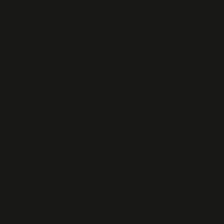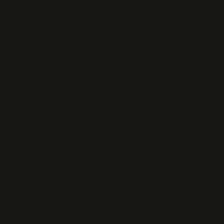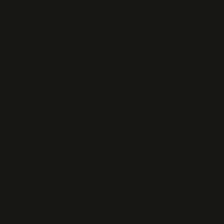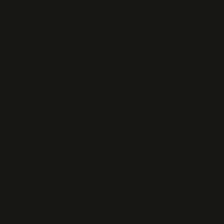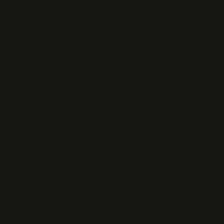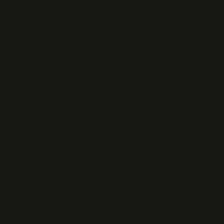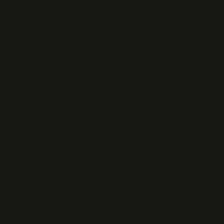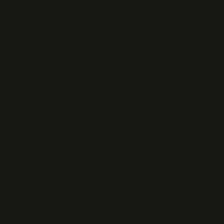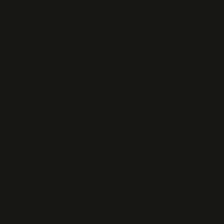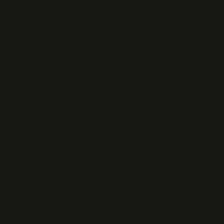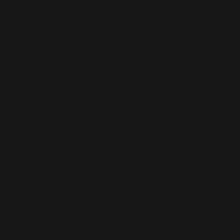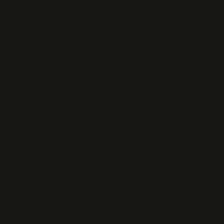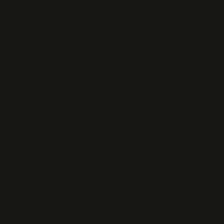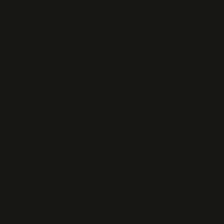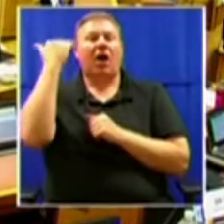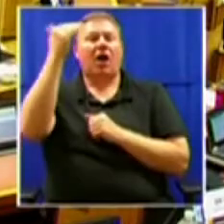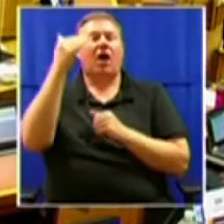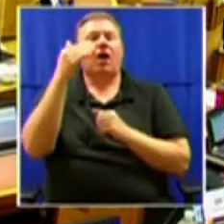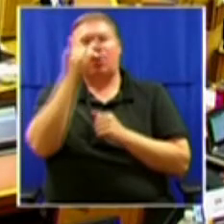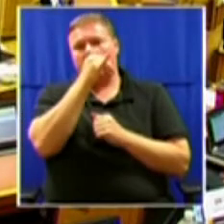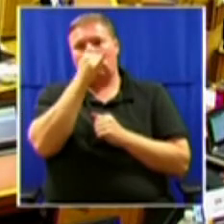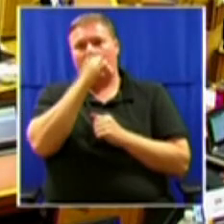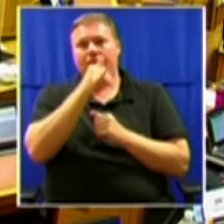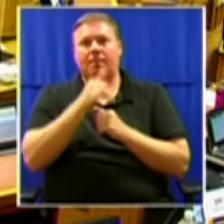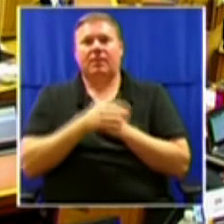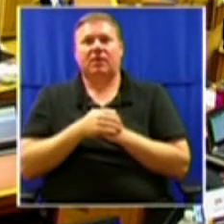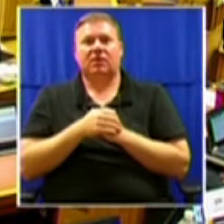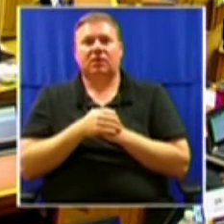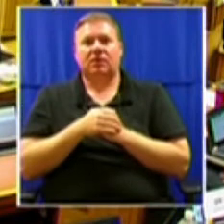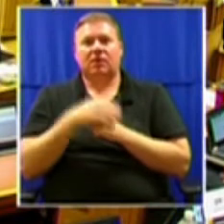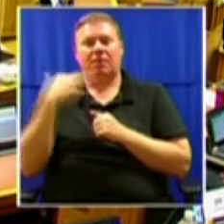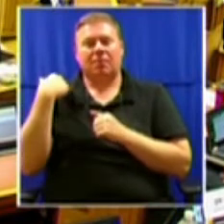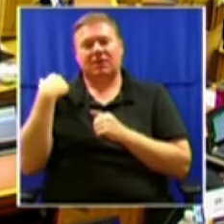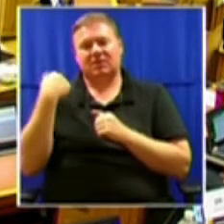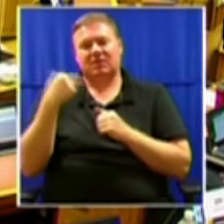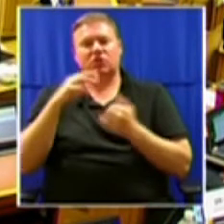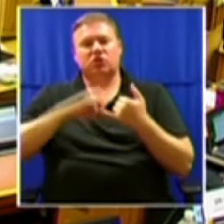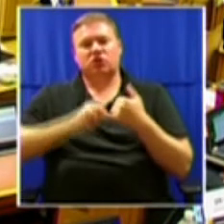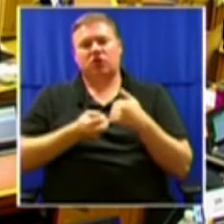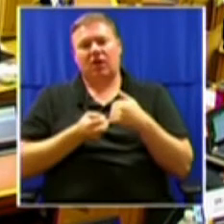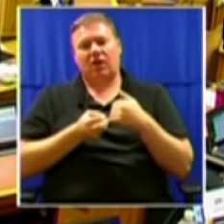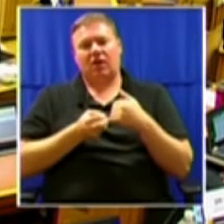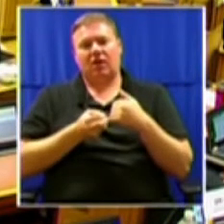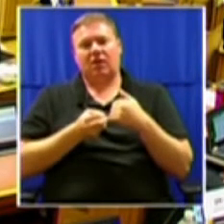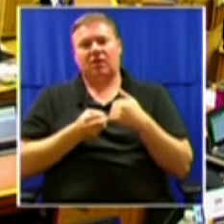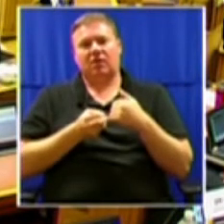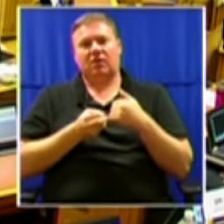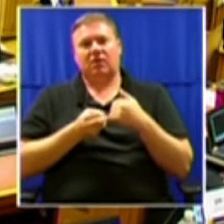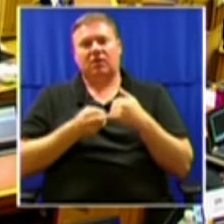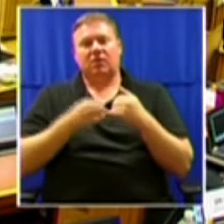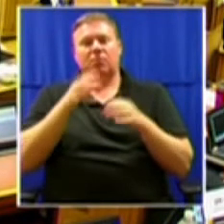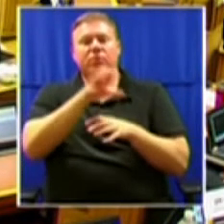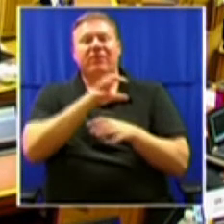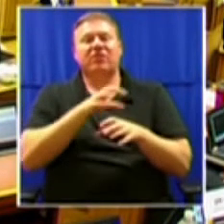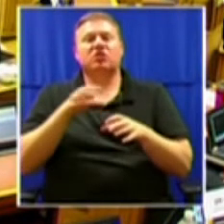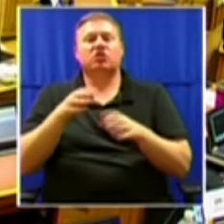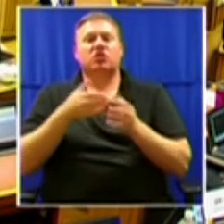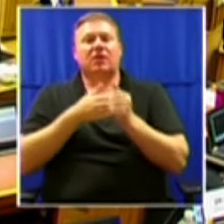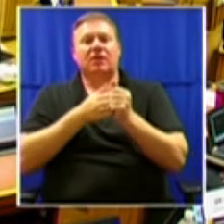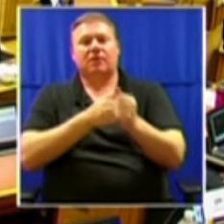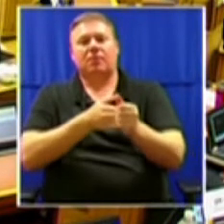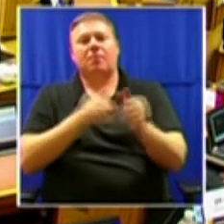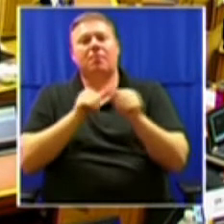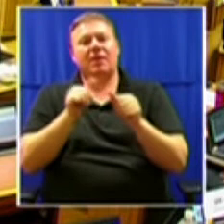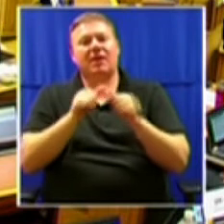high crimes rate. So did the minister ever try to change his provincial leadership to see if better and capable